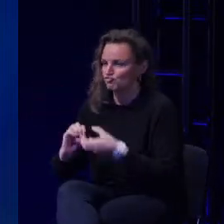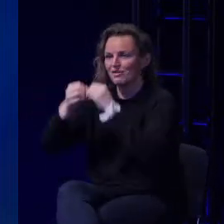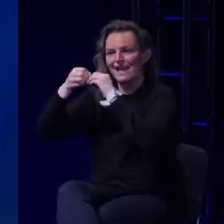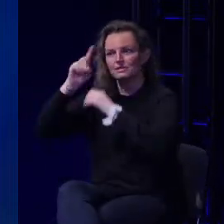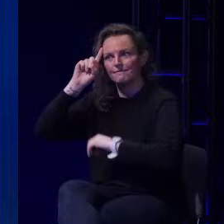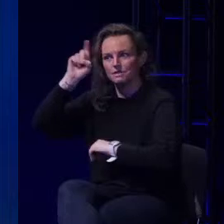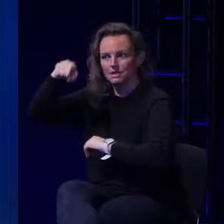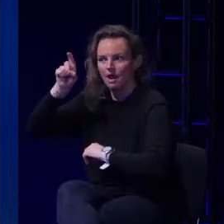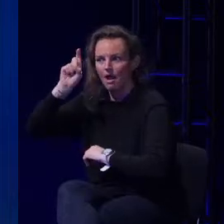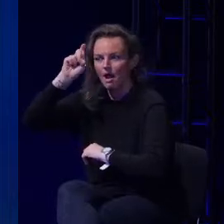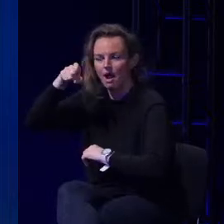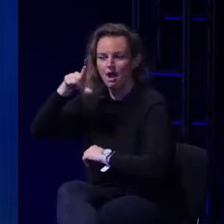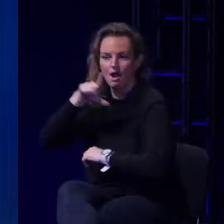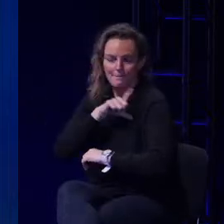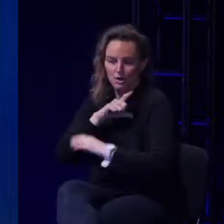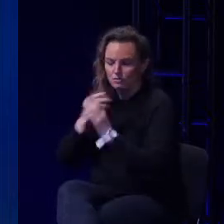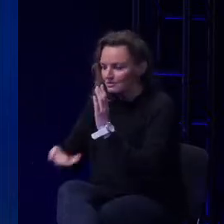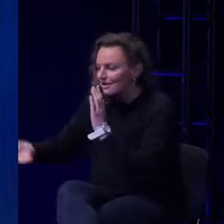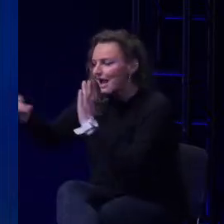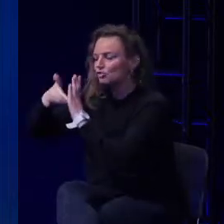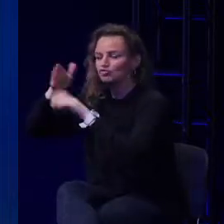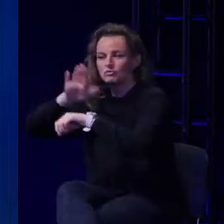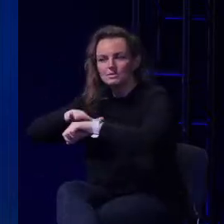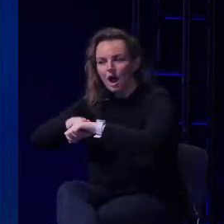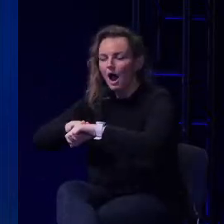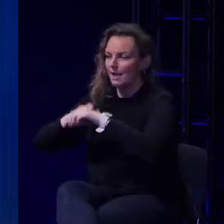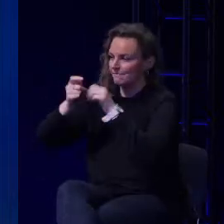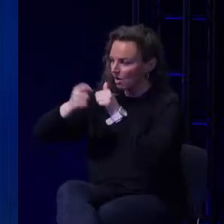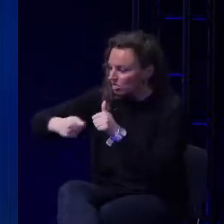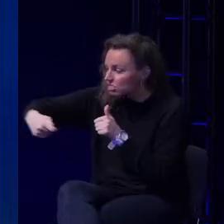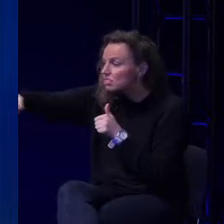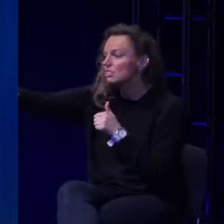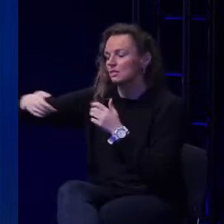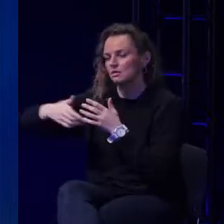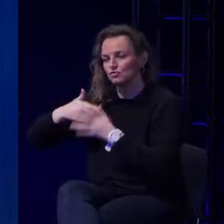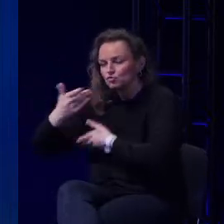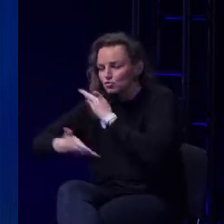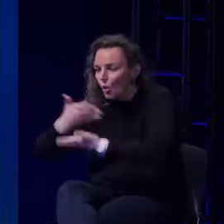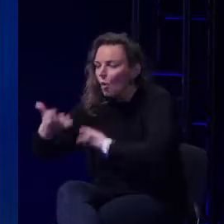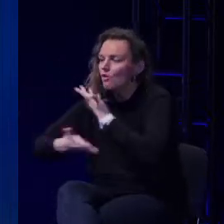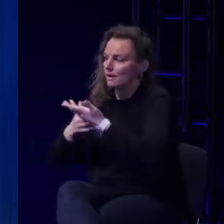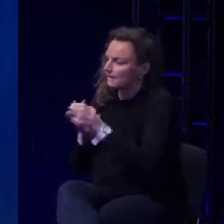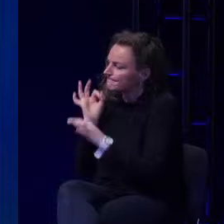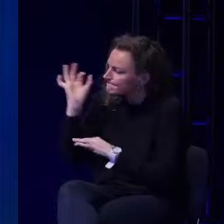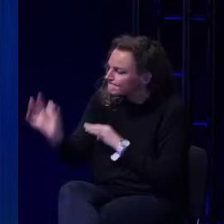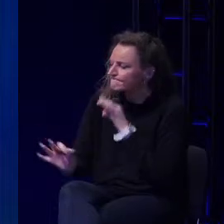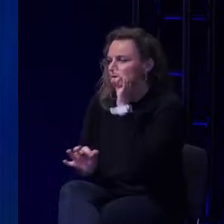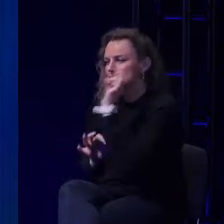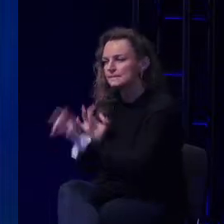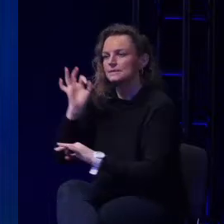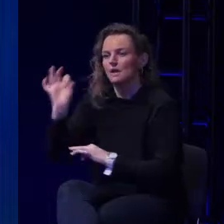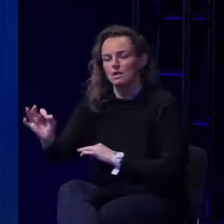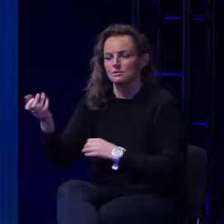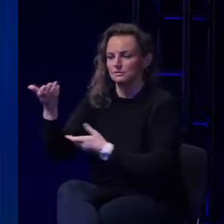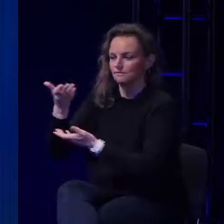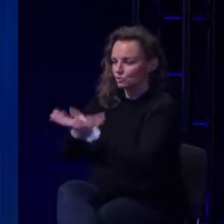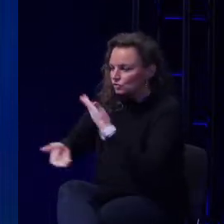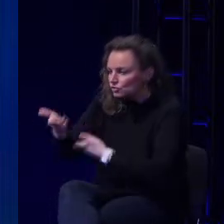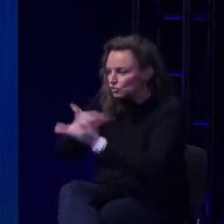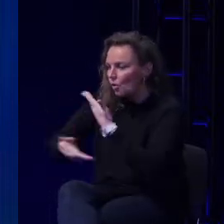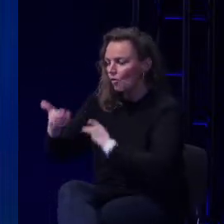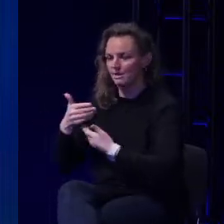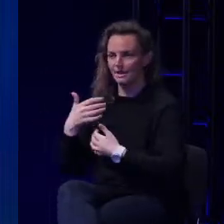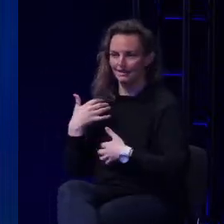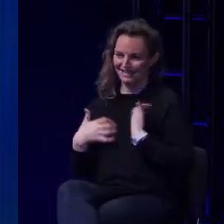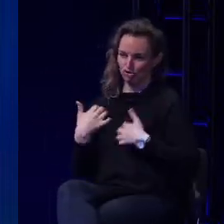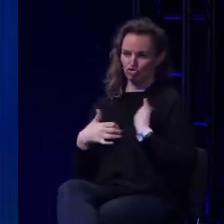time. The story, like I say, you're always searching for the story and looking for interesting ways to tell a